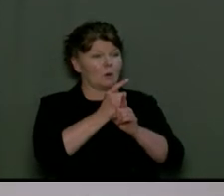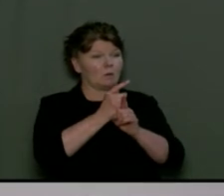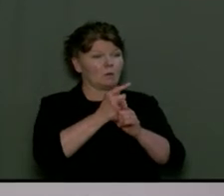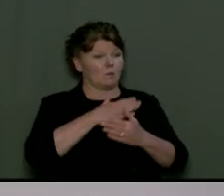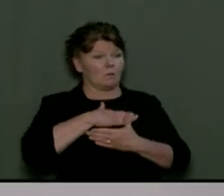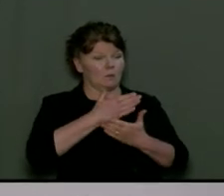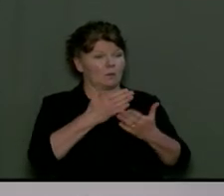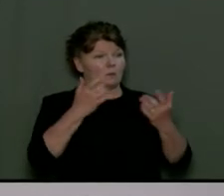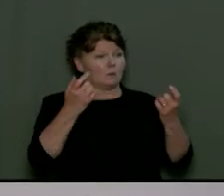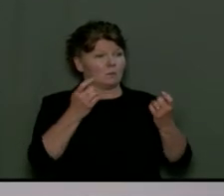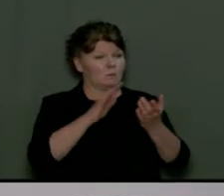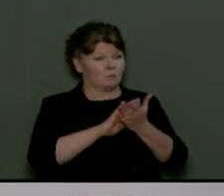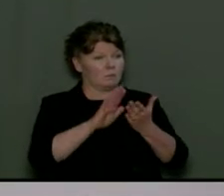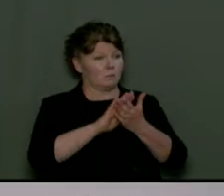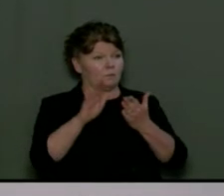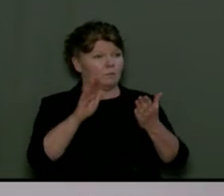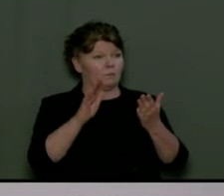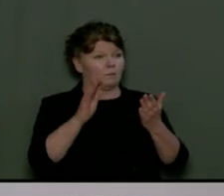your land.